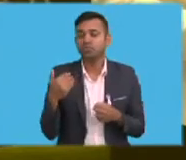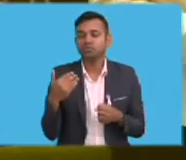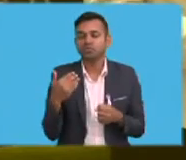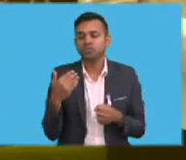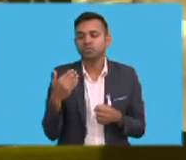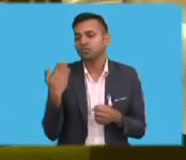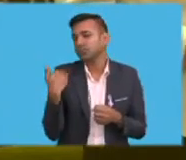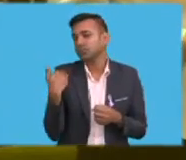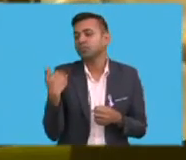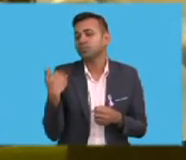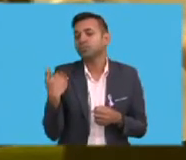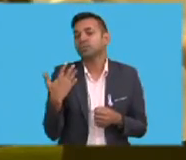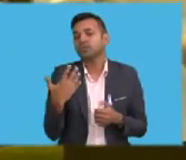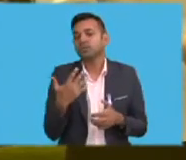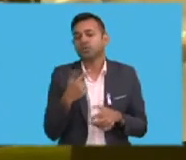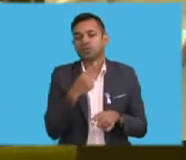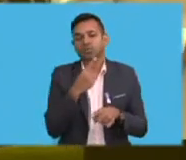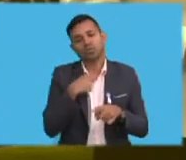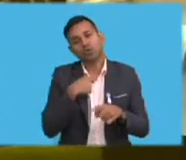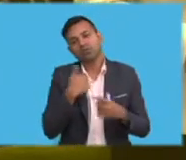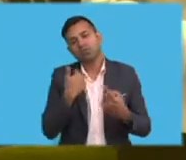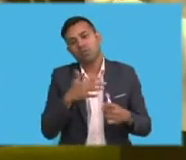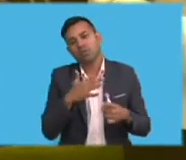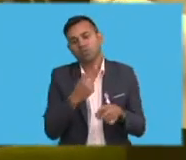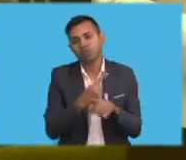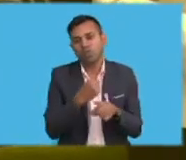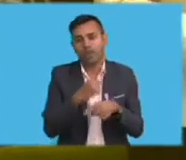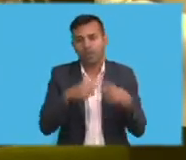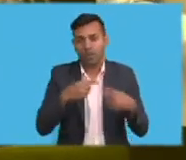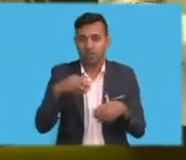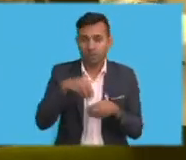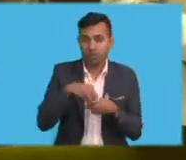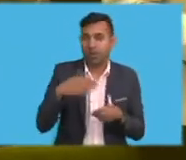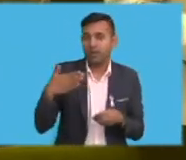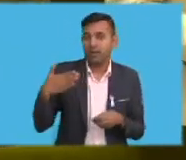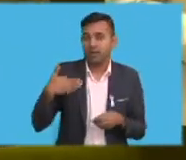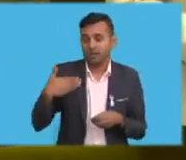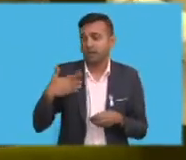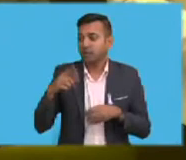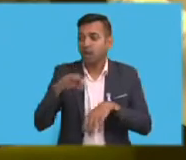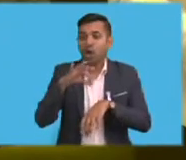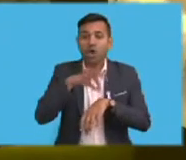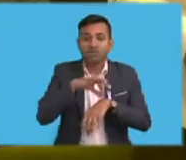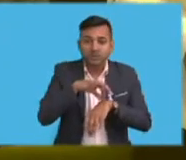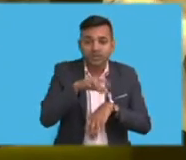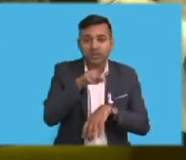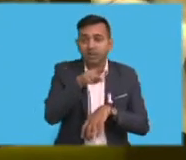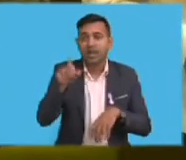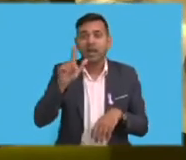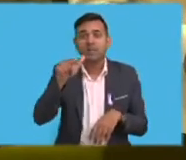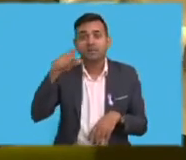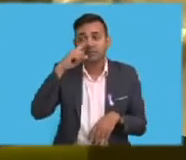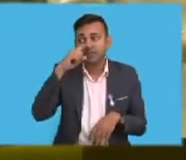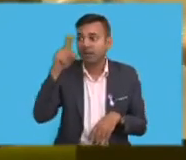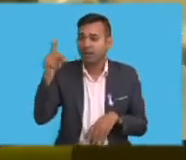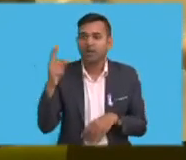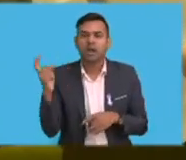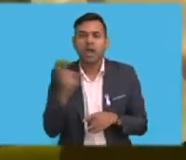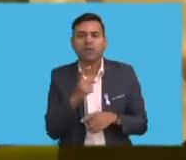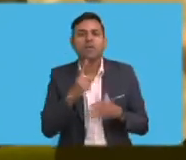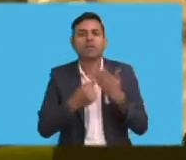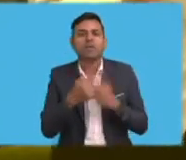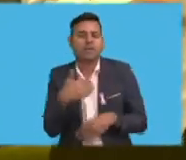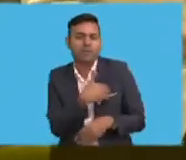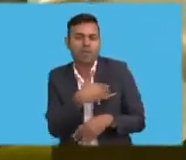Madam Speaker, then we are talking about including health. You go to hospitals, in the Lambasa hospital, when people come in the morning, they will go back home at 3 or 4 p.m. or 5